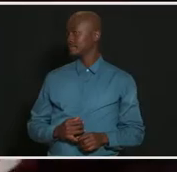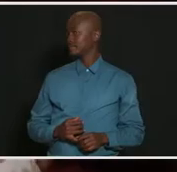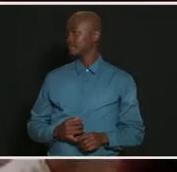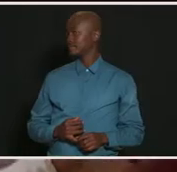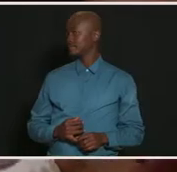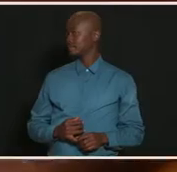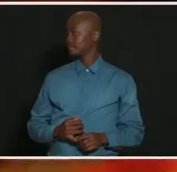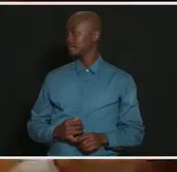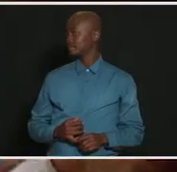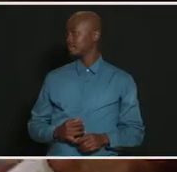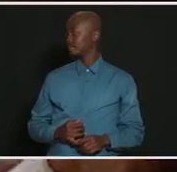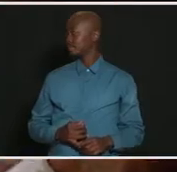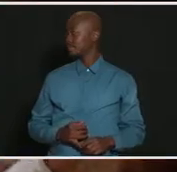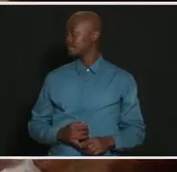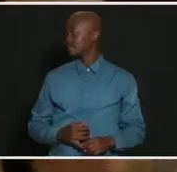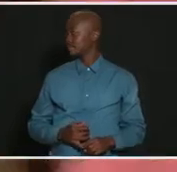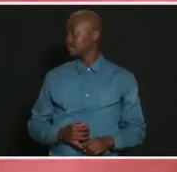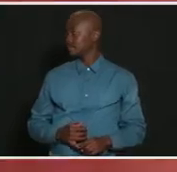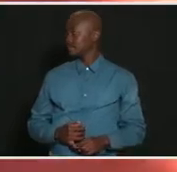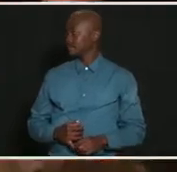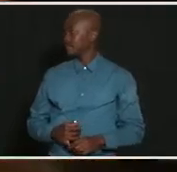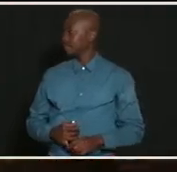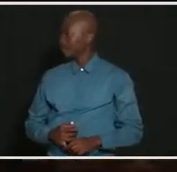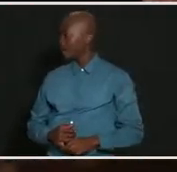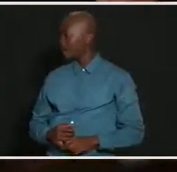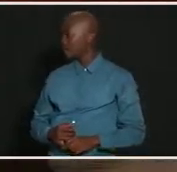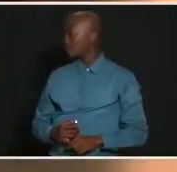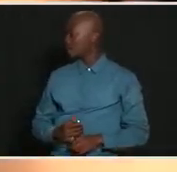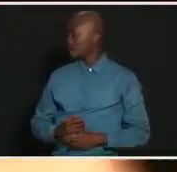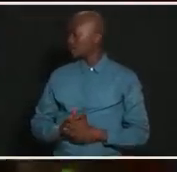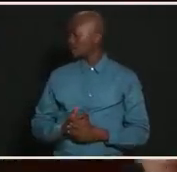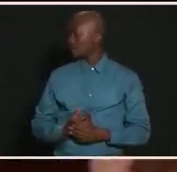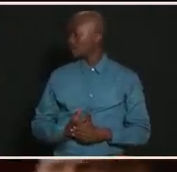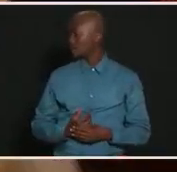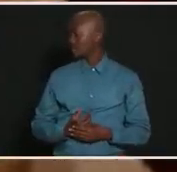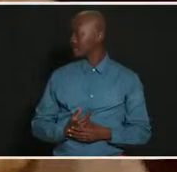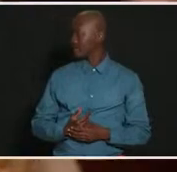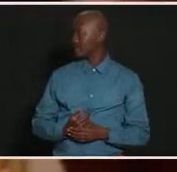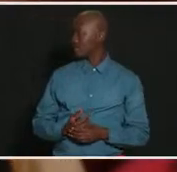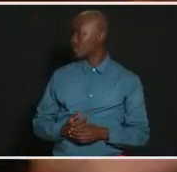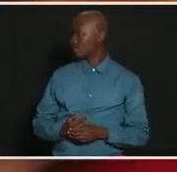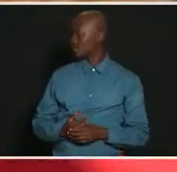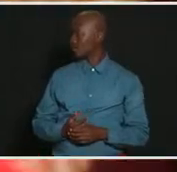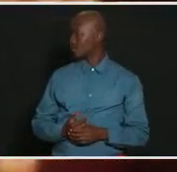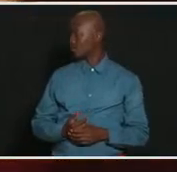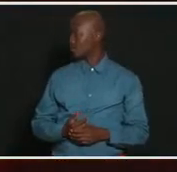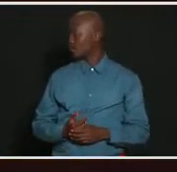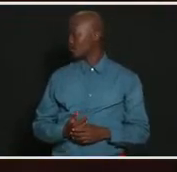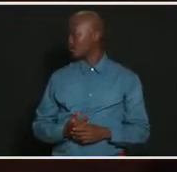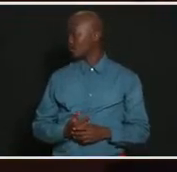wish to fill in their forms let's do so